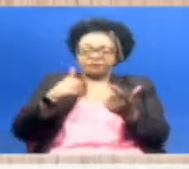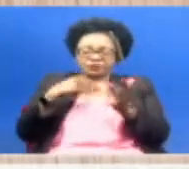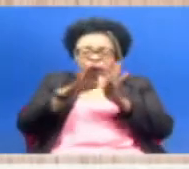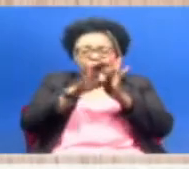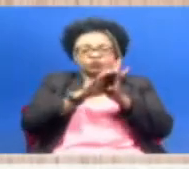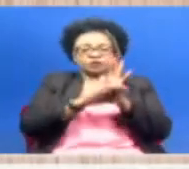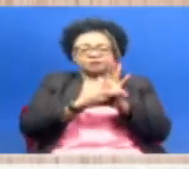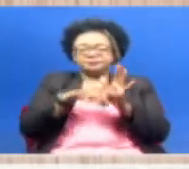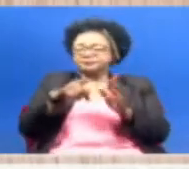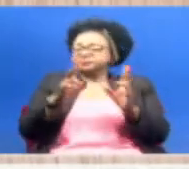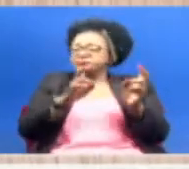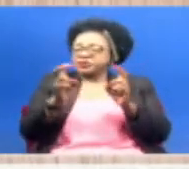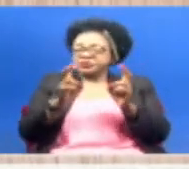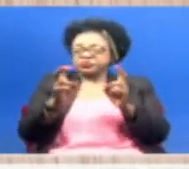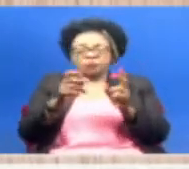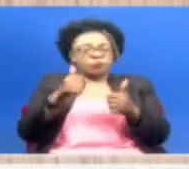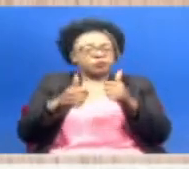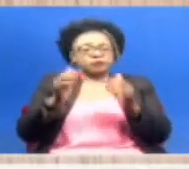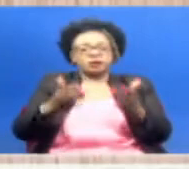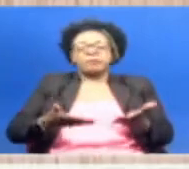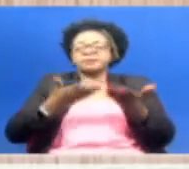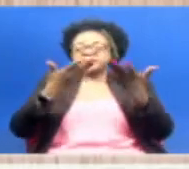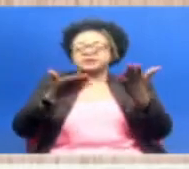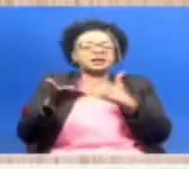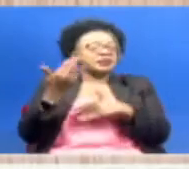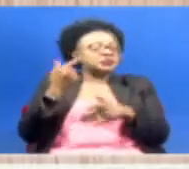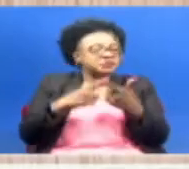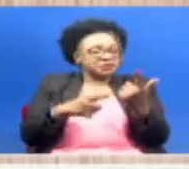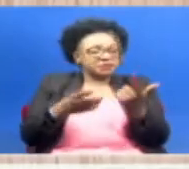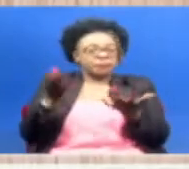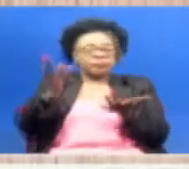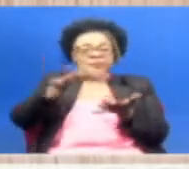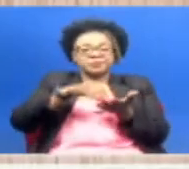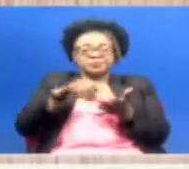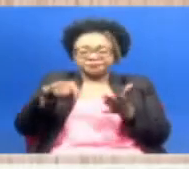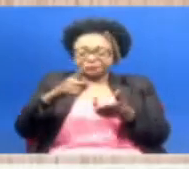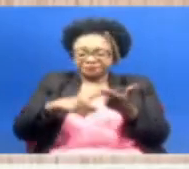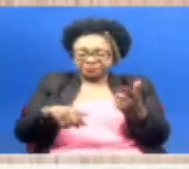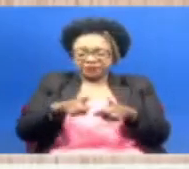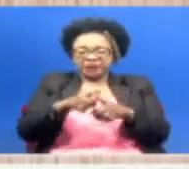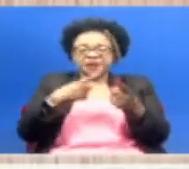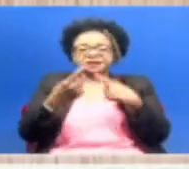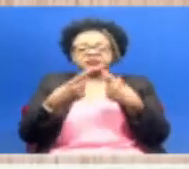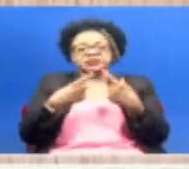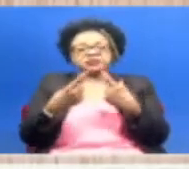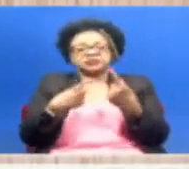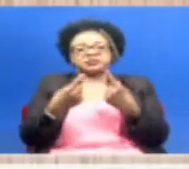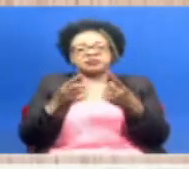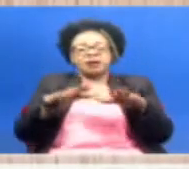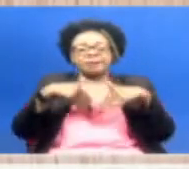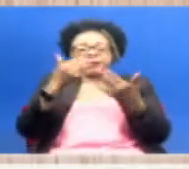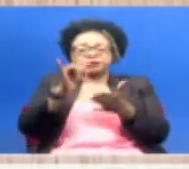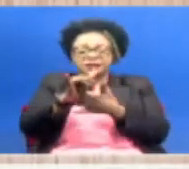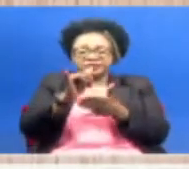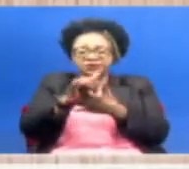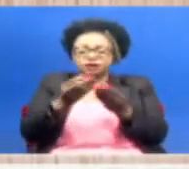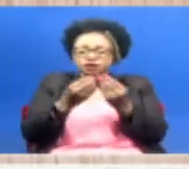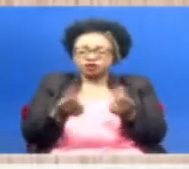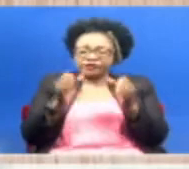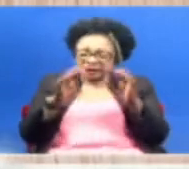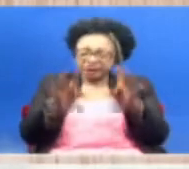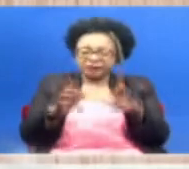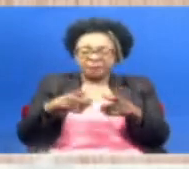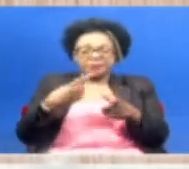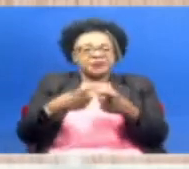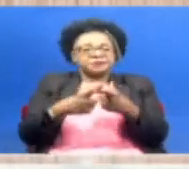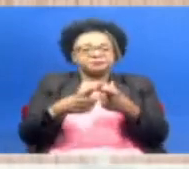these issues that we had presented from last year, and again part of this year, and there's been discussions on them, if they're not resolved, I am not threatening,